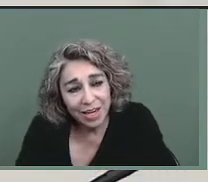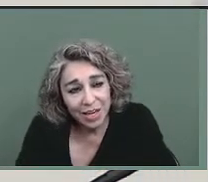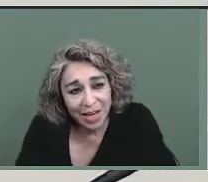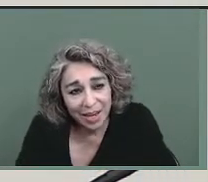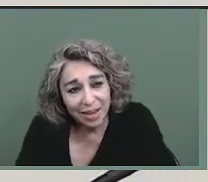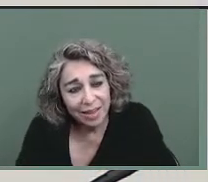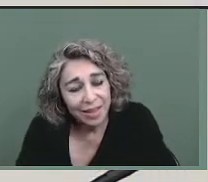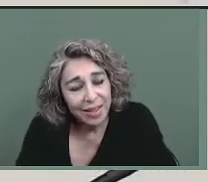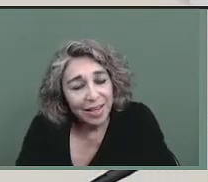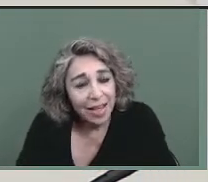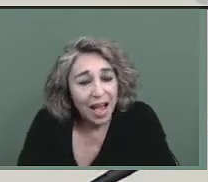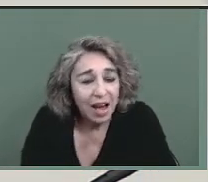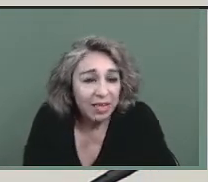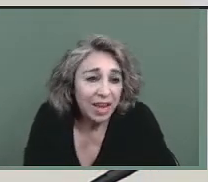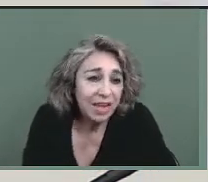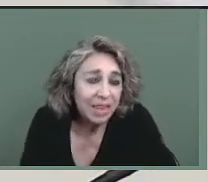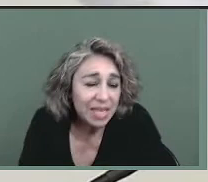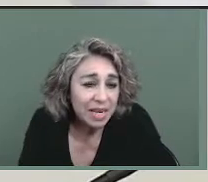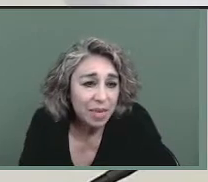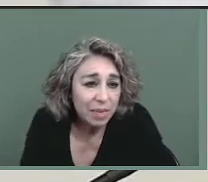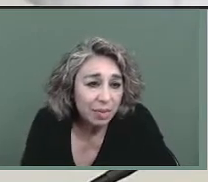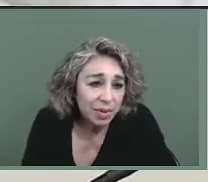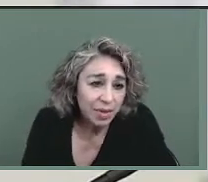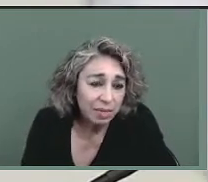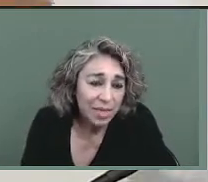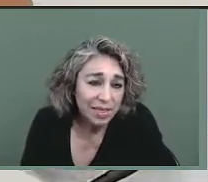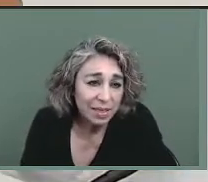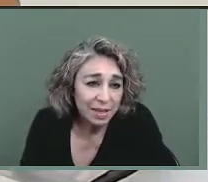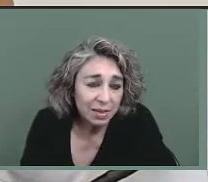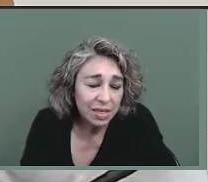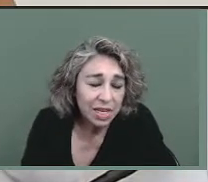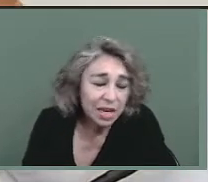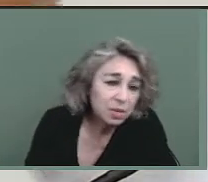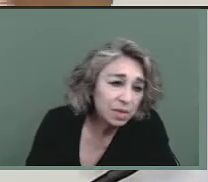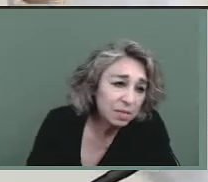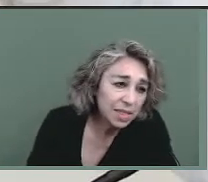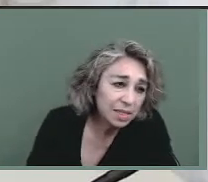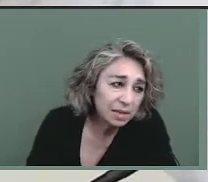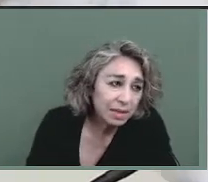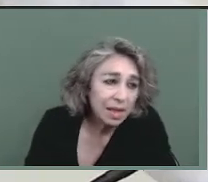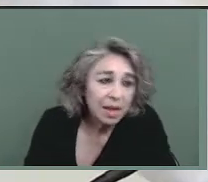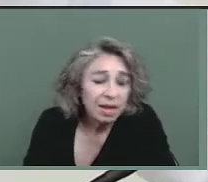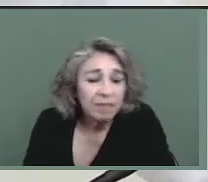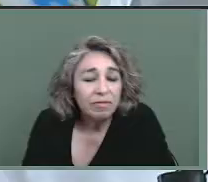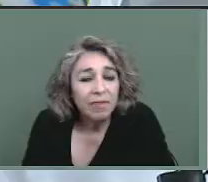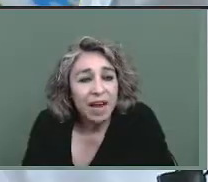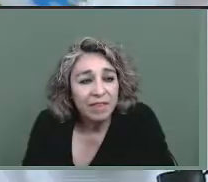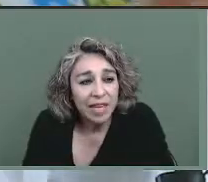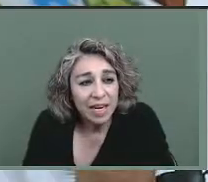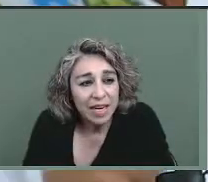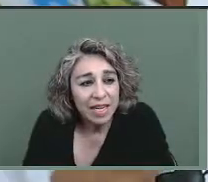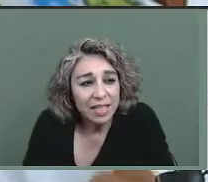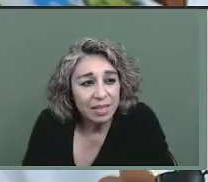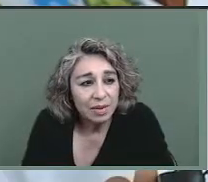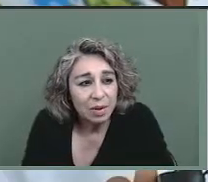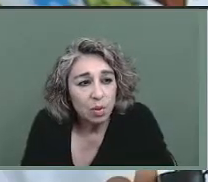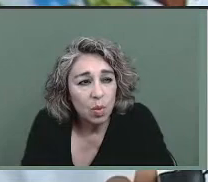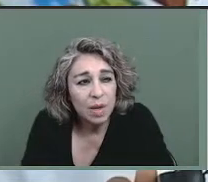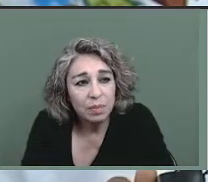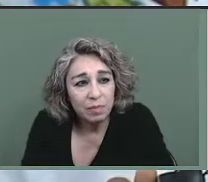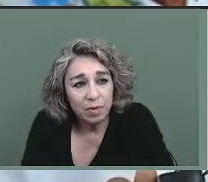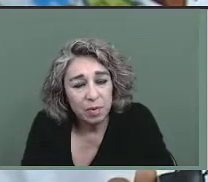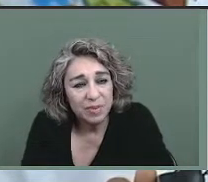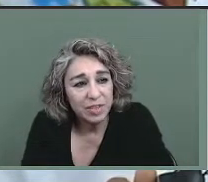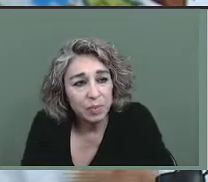that today, out of every 10 people in Mexico, 10 homes in Mexico, 5 get at least